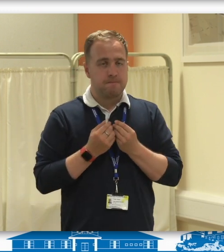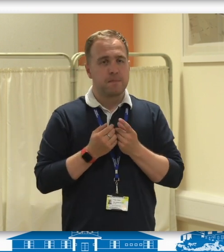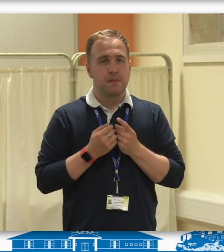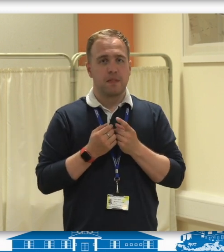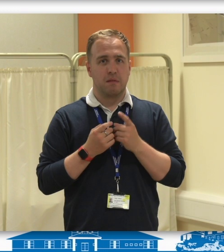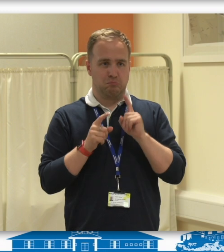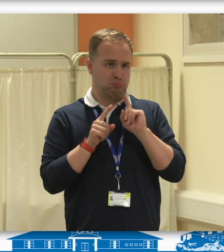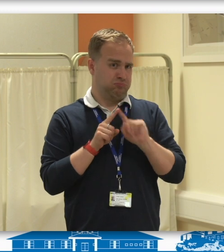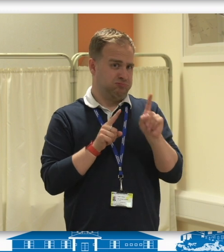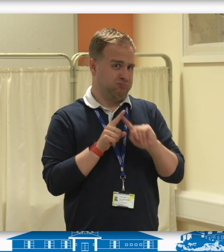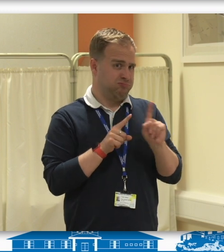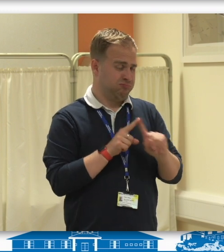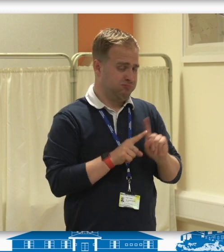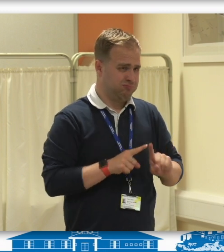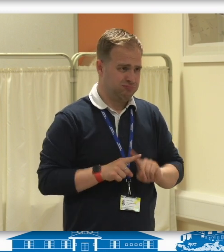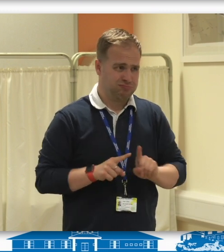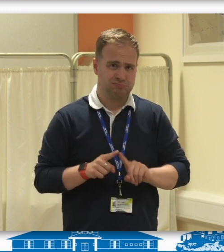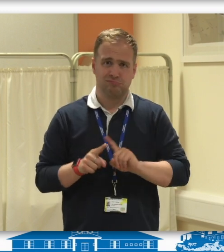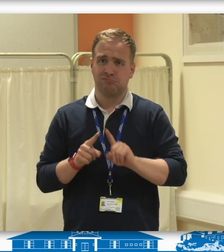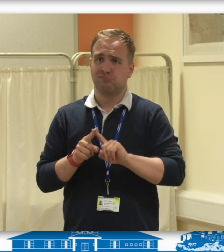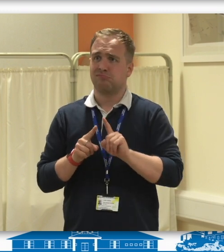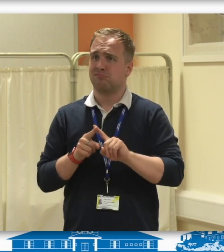all sorts of different things.